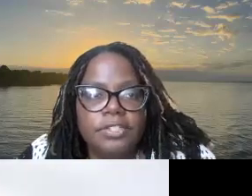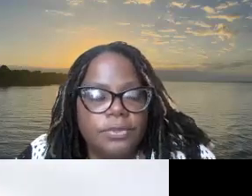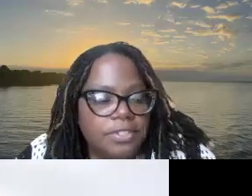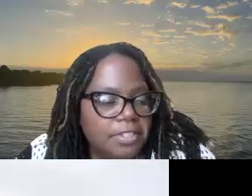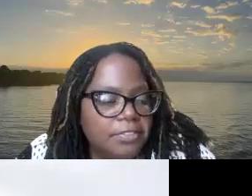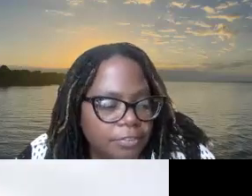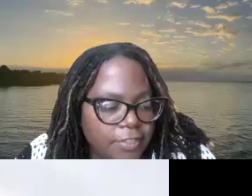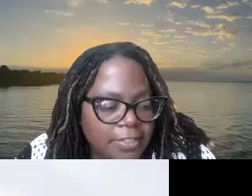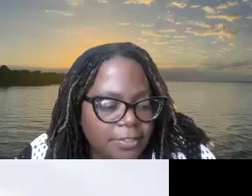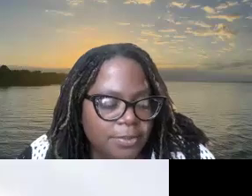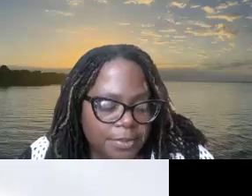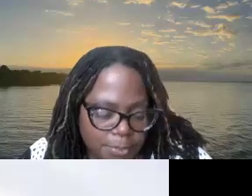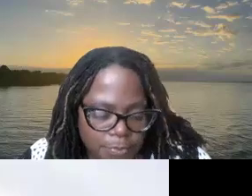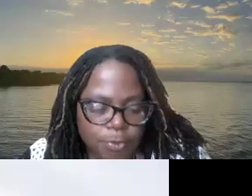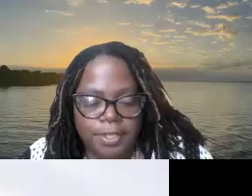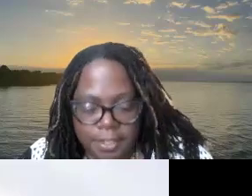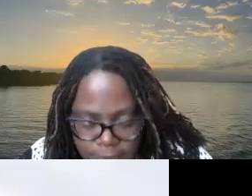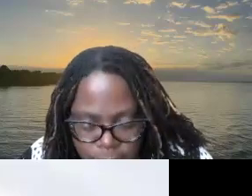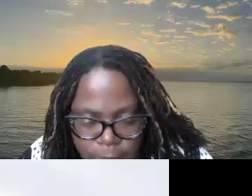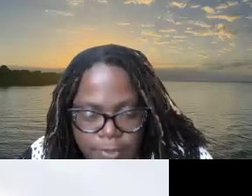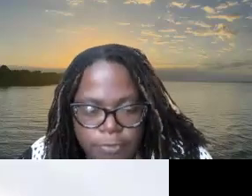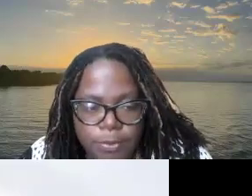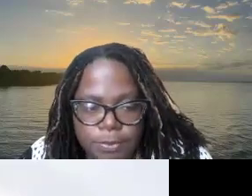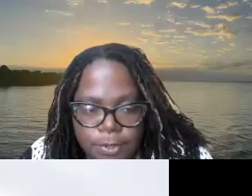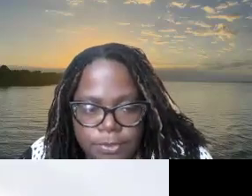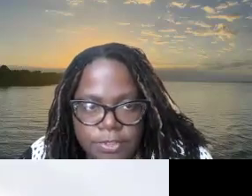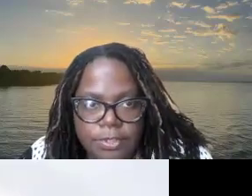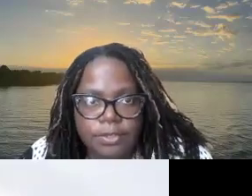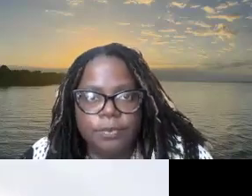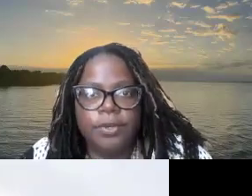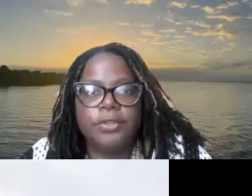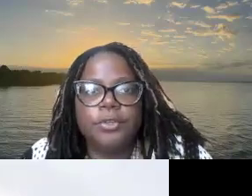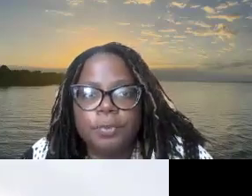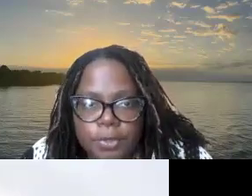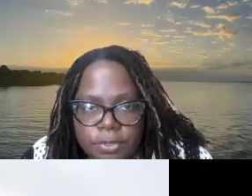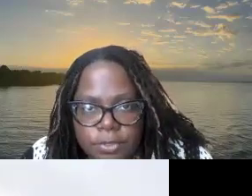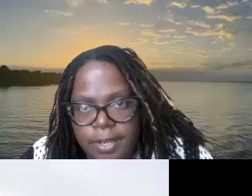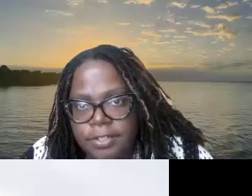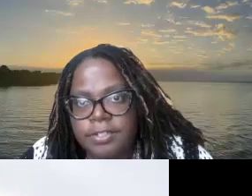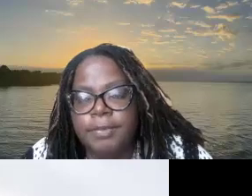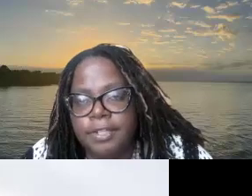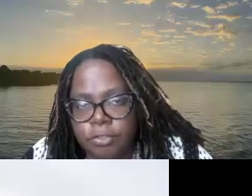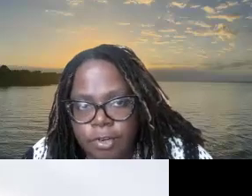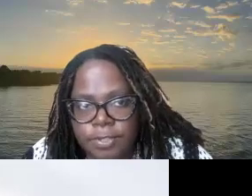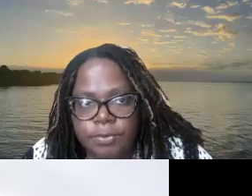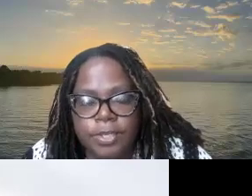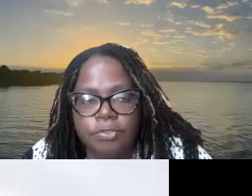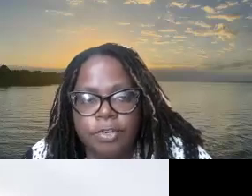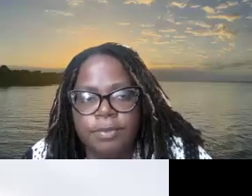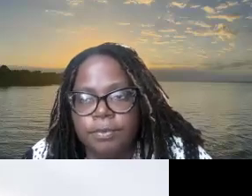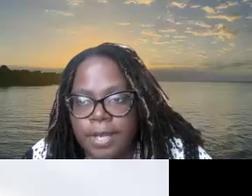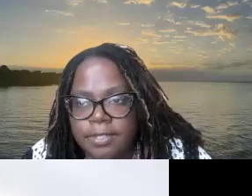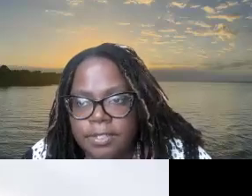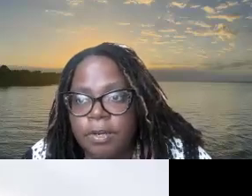I wanted you to reflect on this question before we get into the trauma-informed approach. What are your personal strategies to manage trauma? So